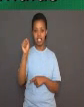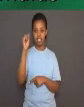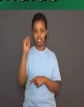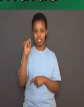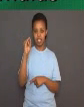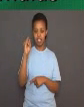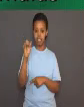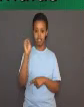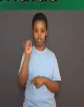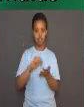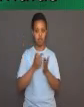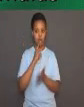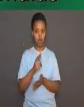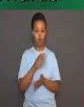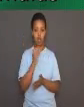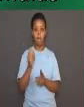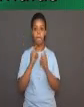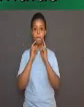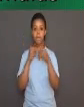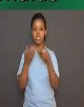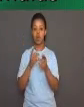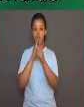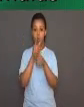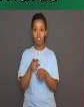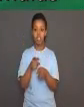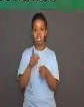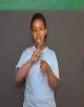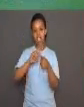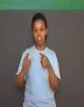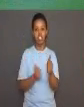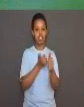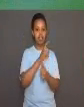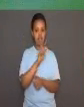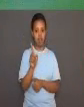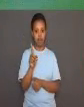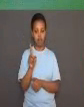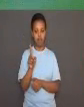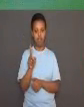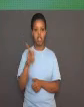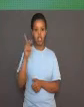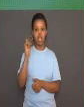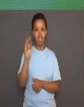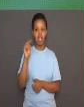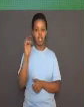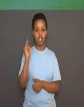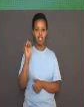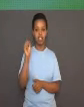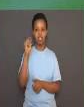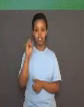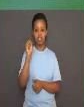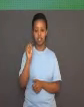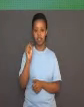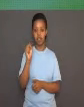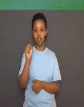kinesis response to stimulus is non-directional. Kinesis enables a change in